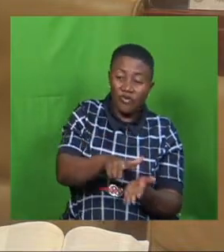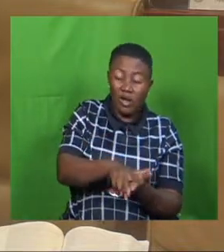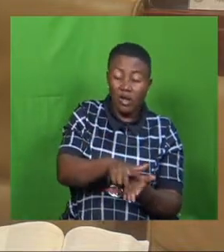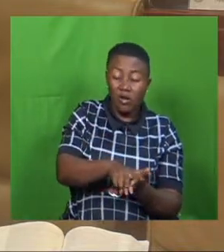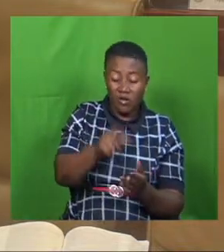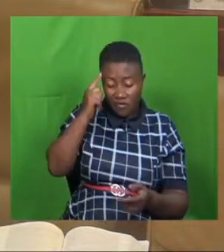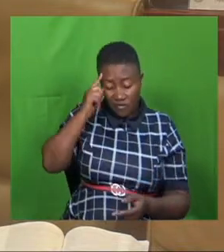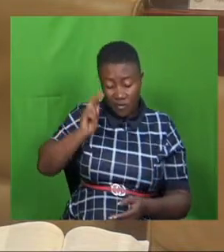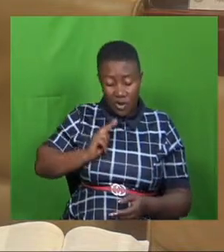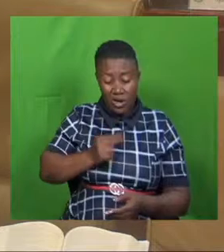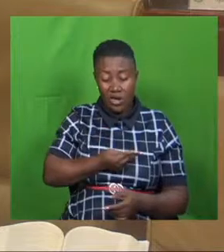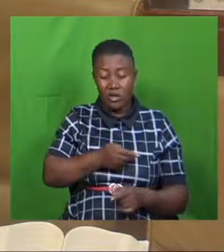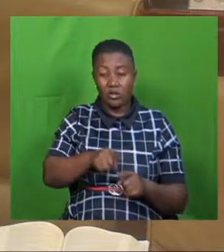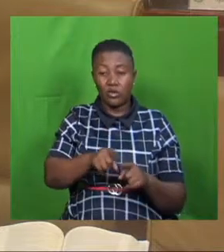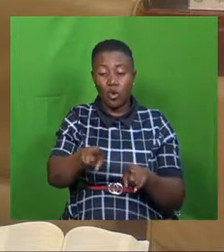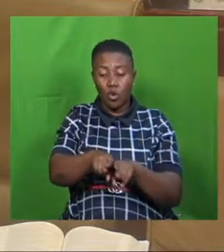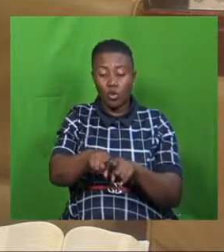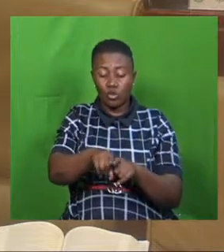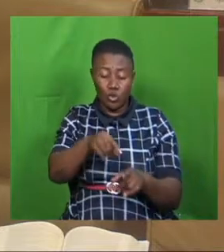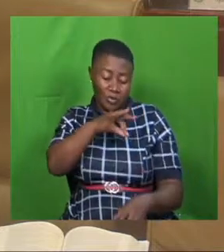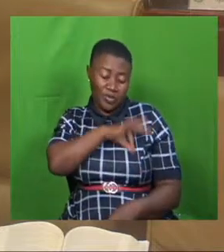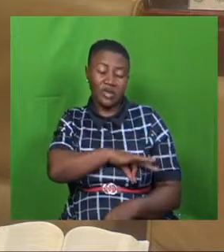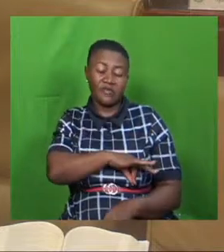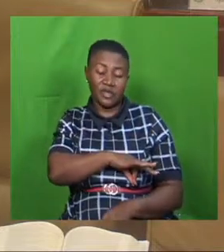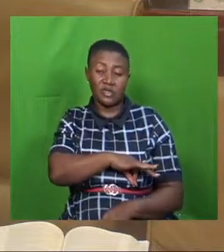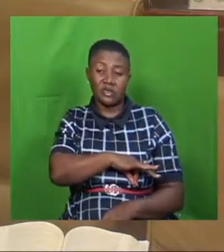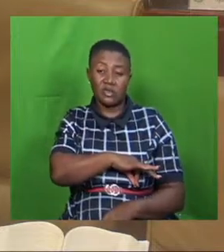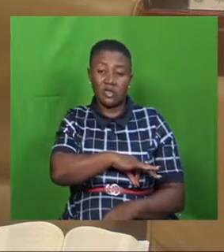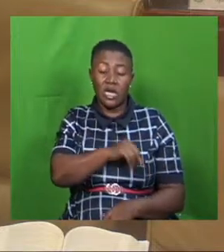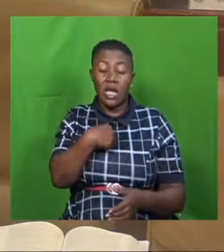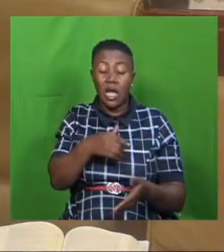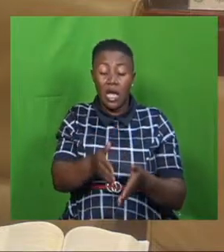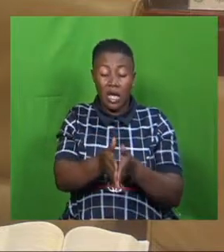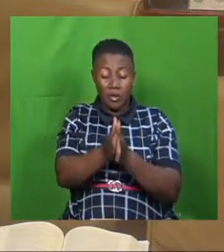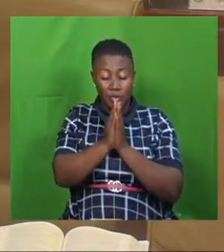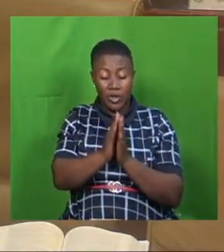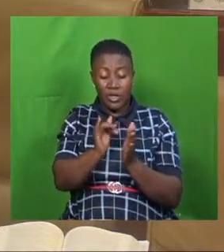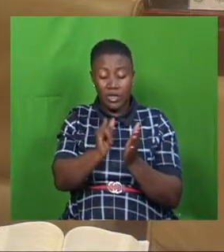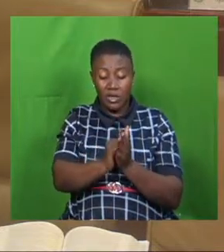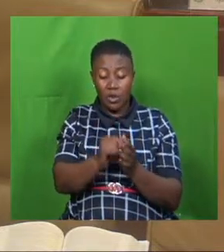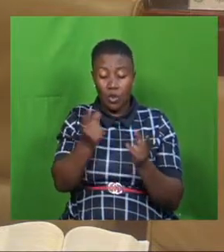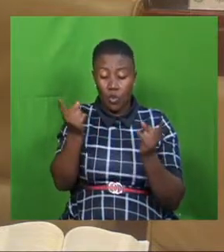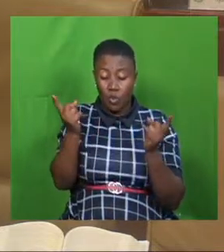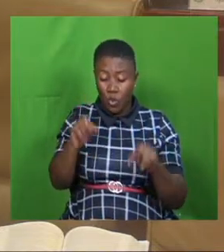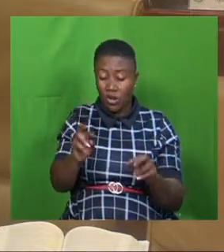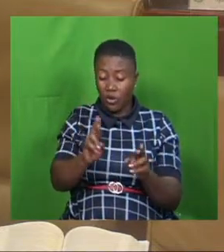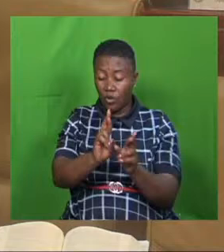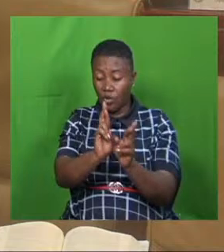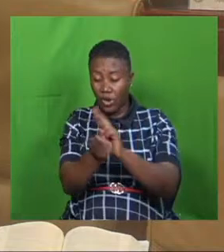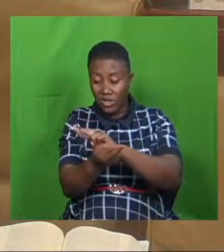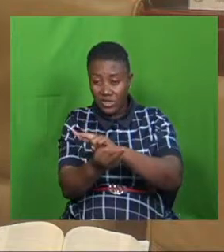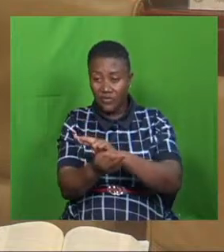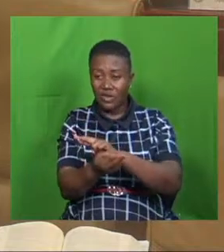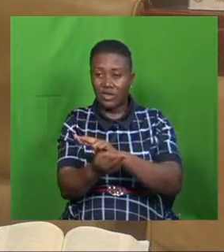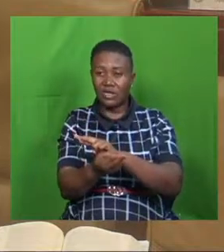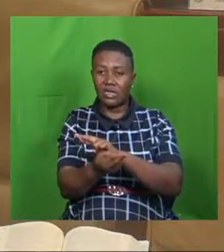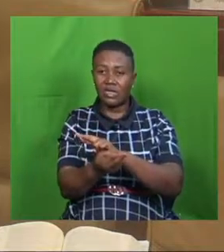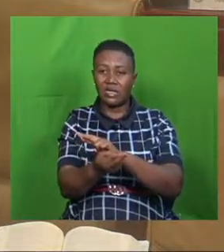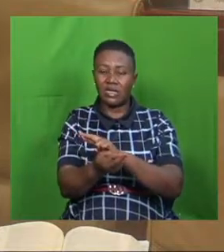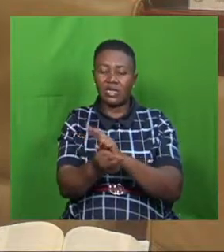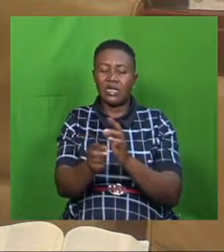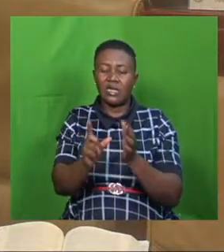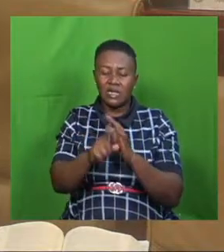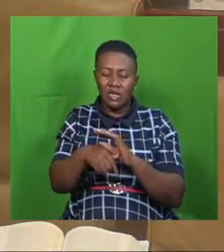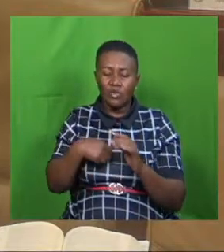to rake in the benefits. And I pray that when it is so ratified, we should take optimum